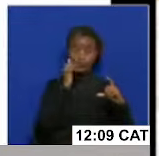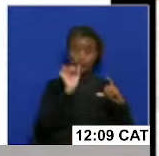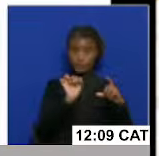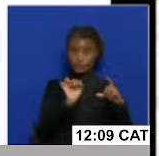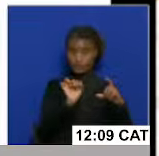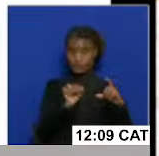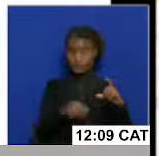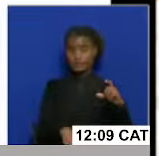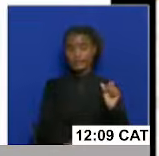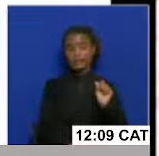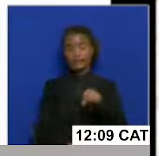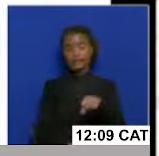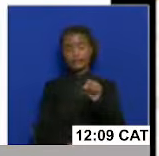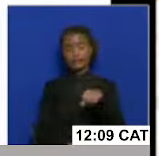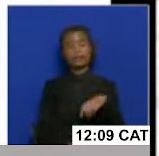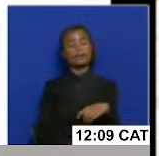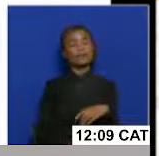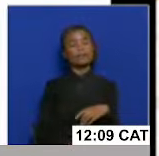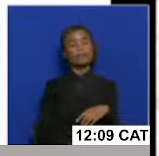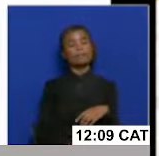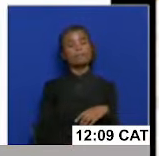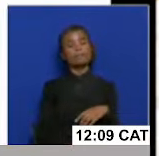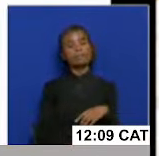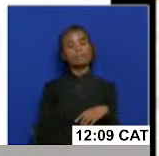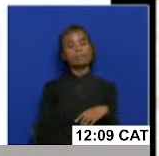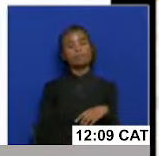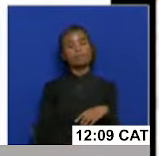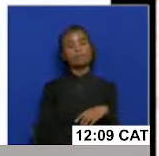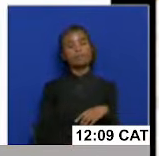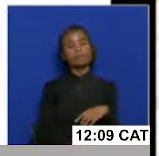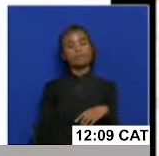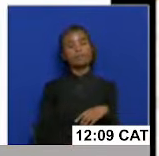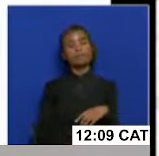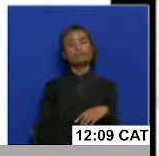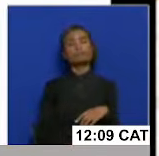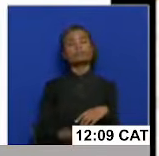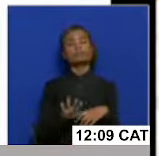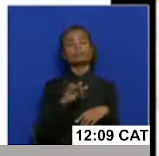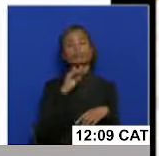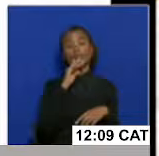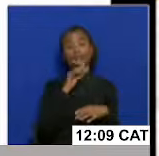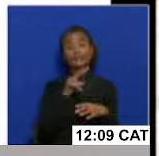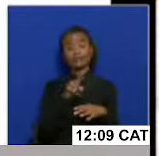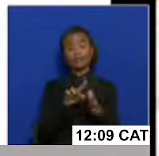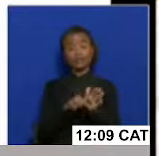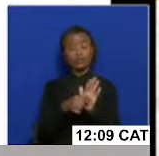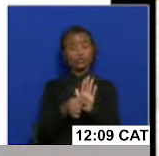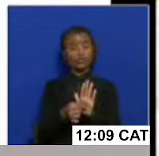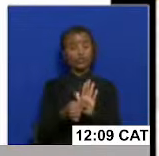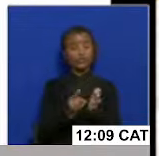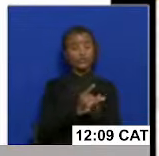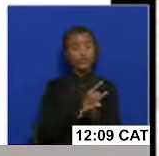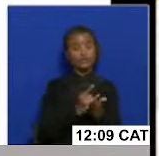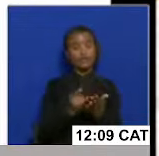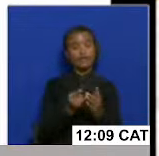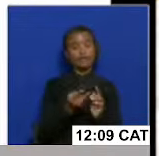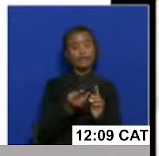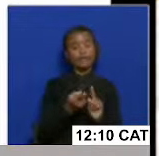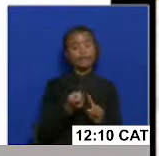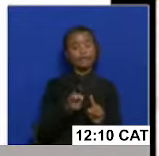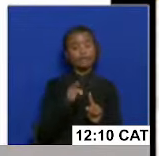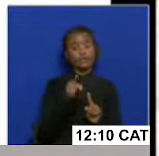Yes. And so they, my own. Thank you. So they reflect chats between yourself and Officer Kesha